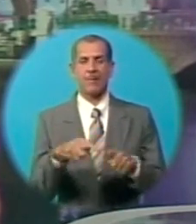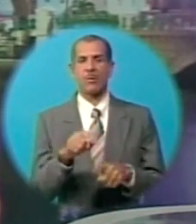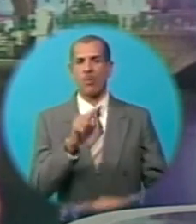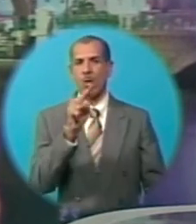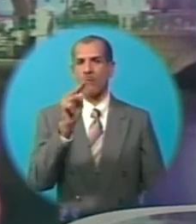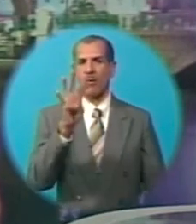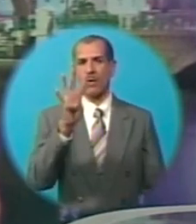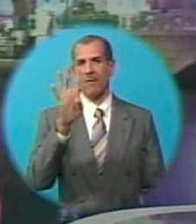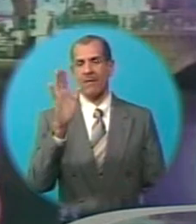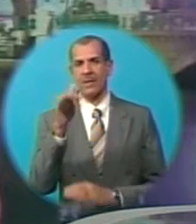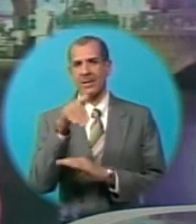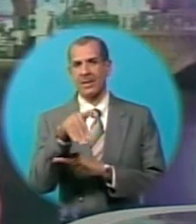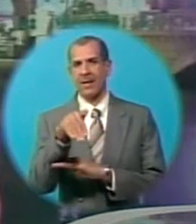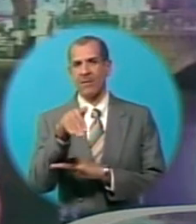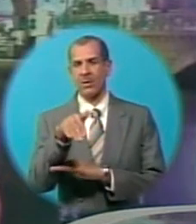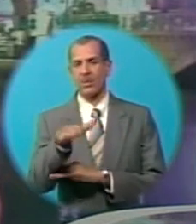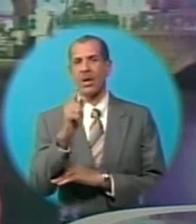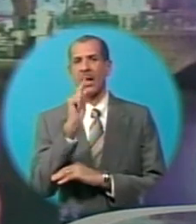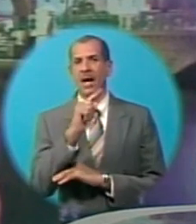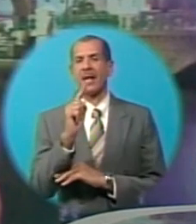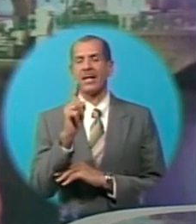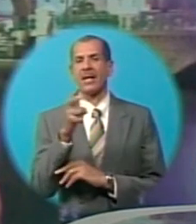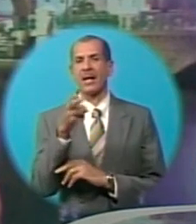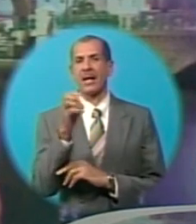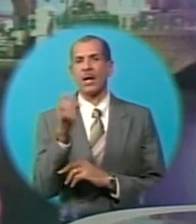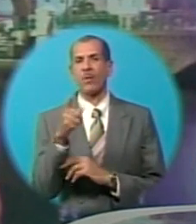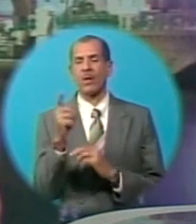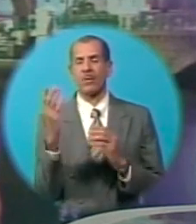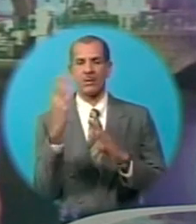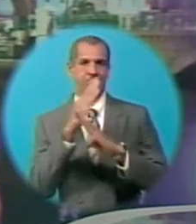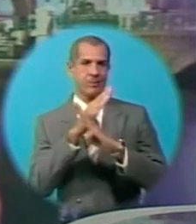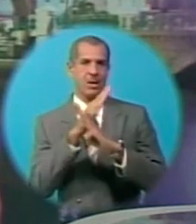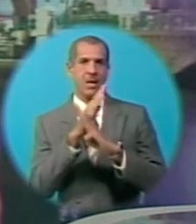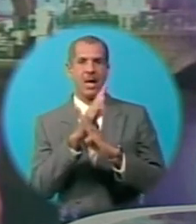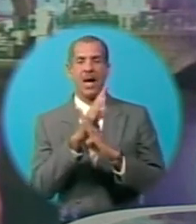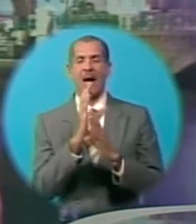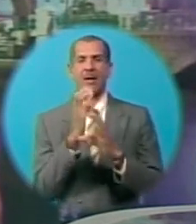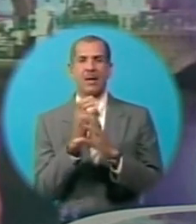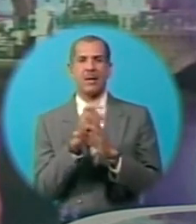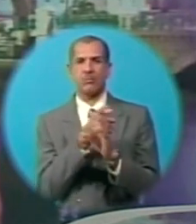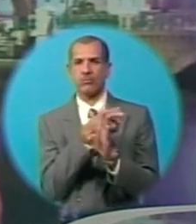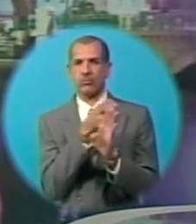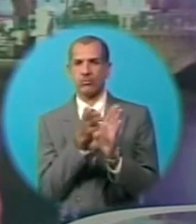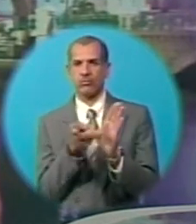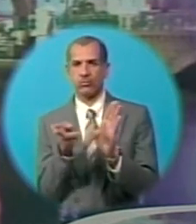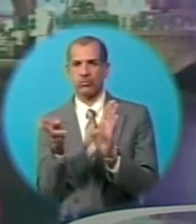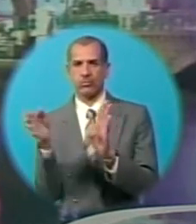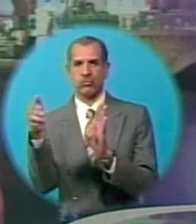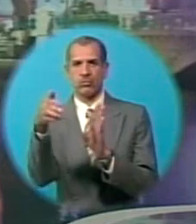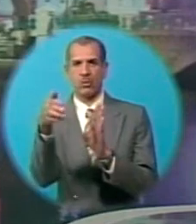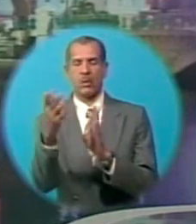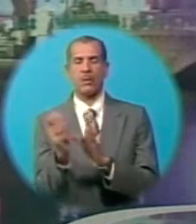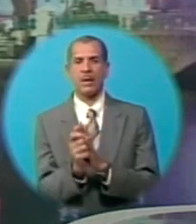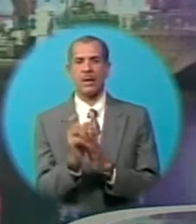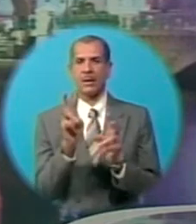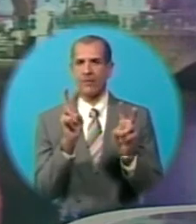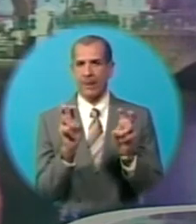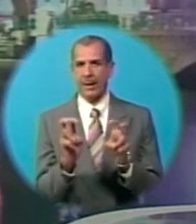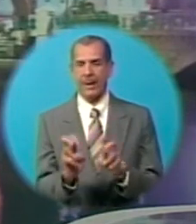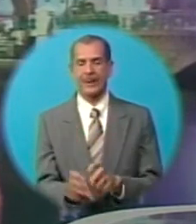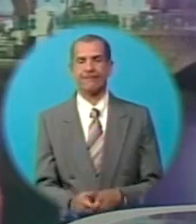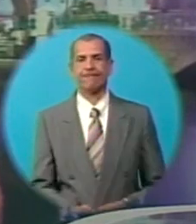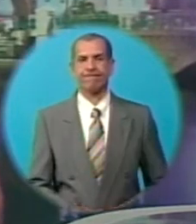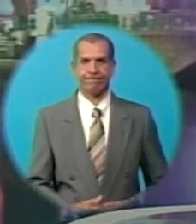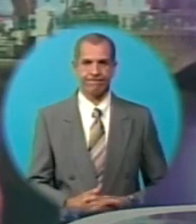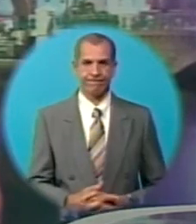1:45 this afternoon, and police say the highway was blocked and traffic was diverted as investigations were carried out.